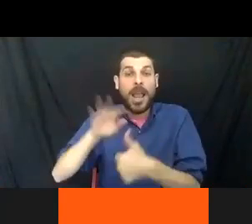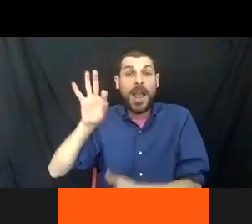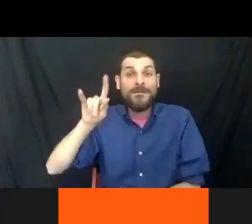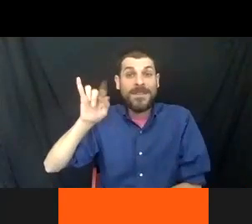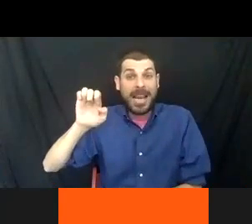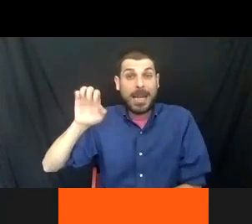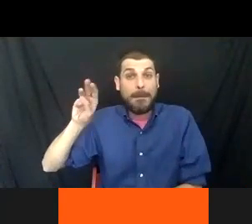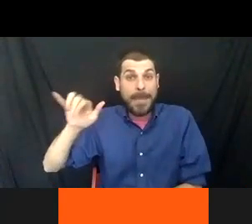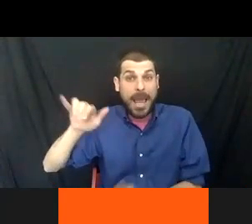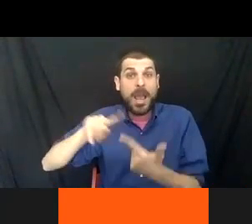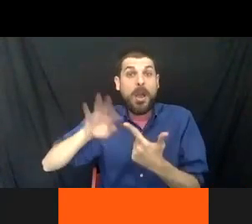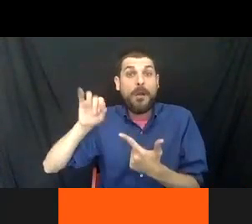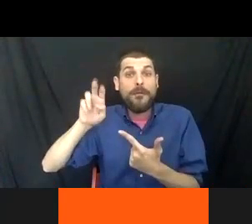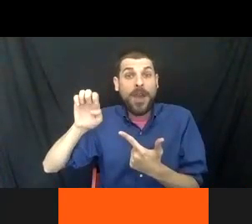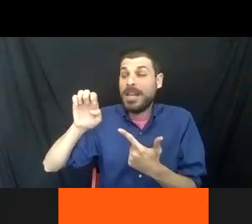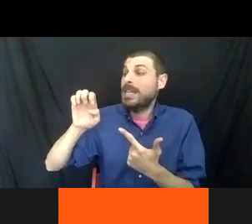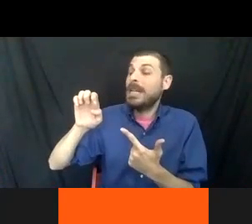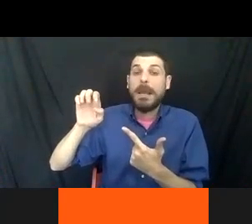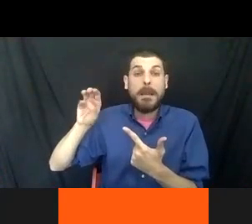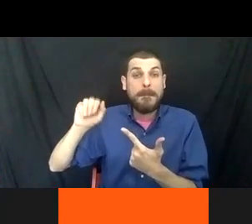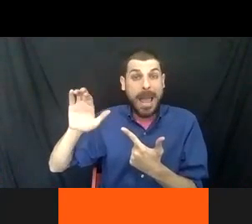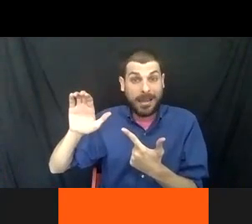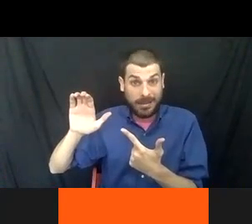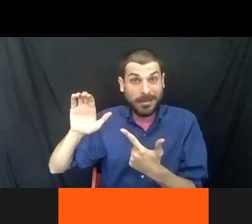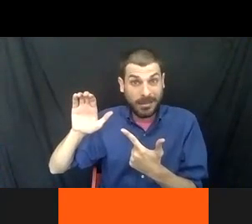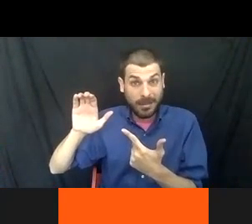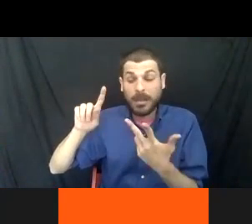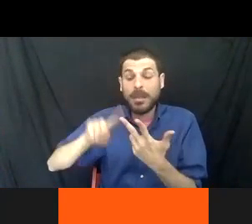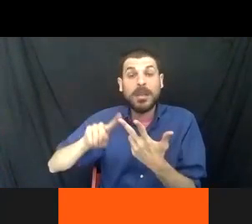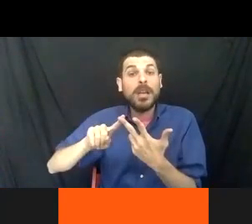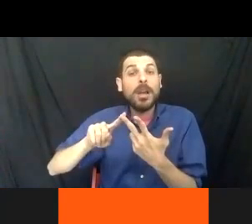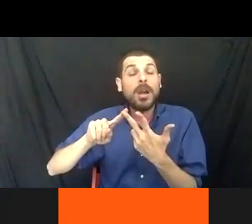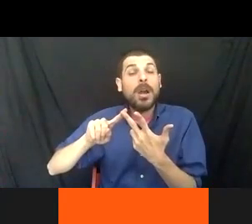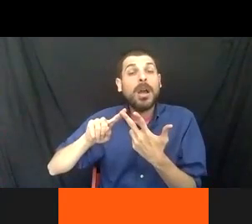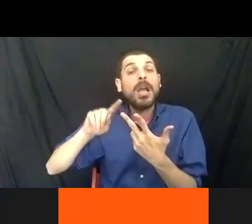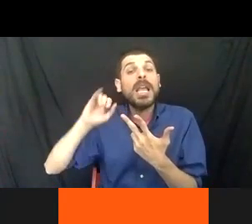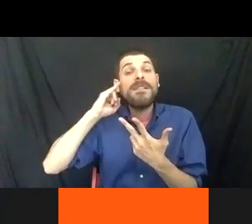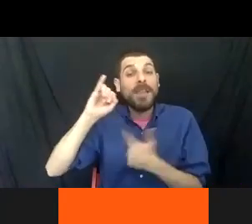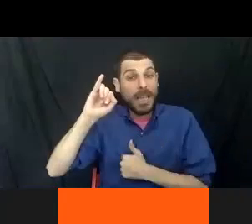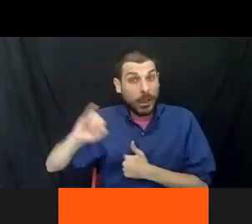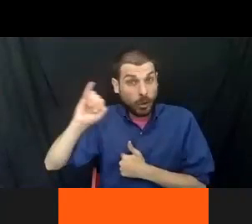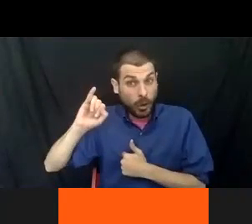Mac, or if they're owned, insured, or guaranteed by the